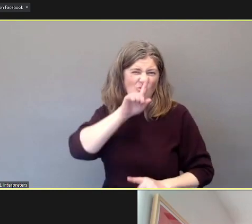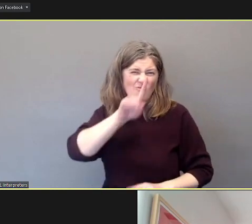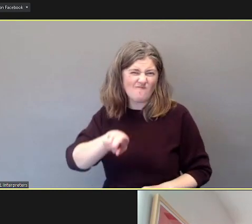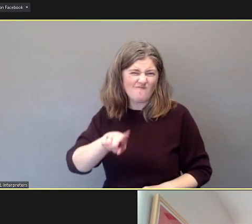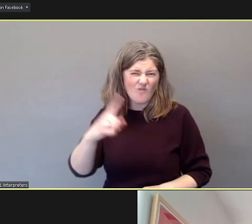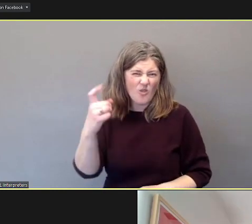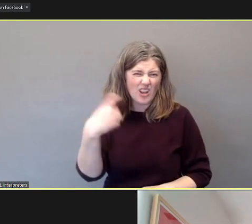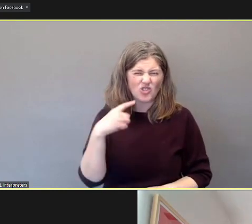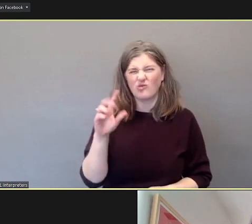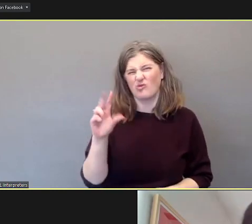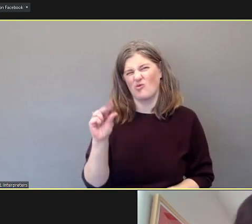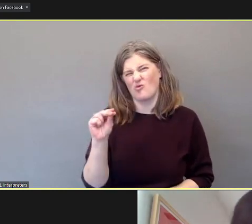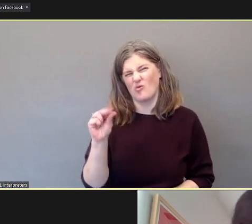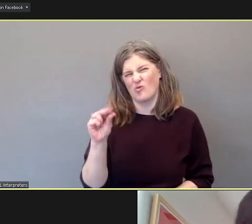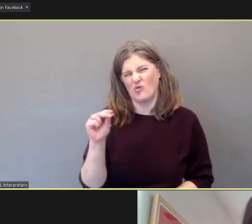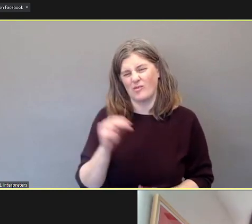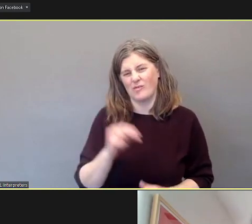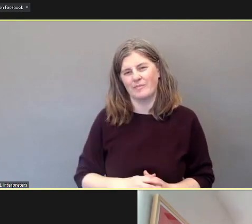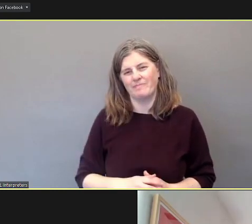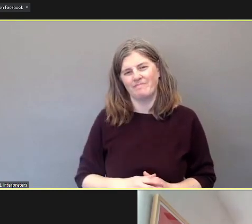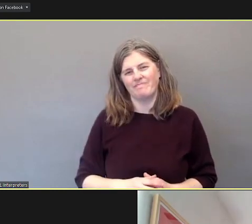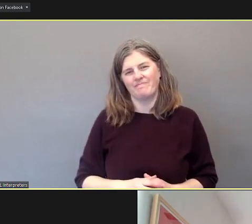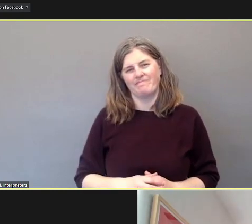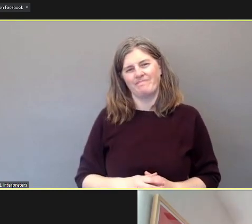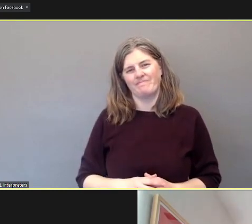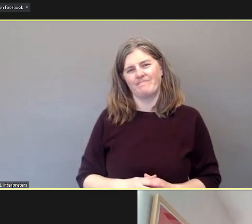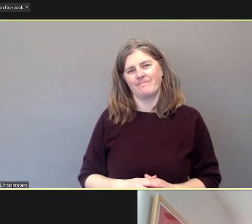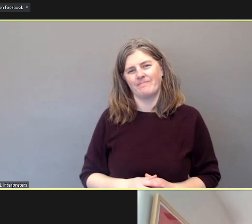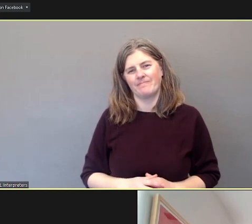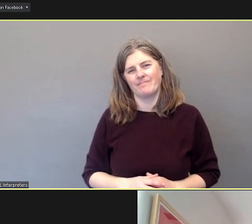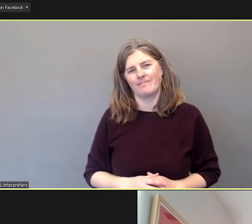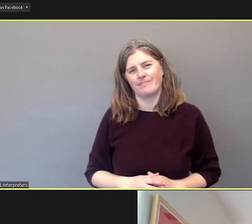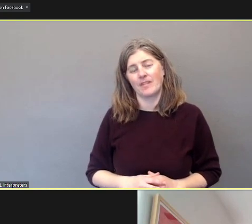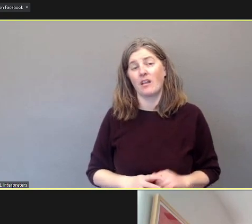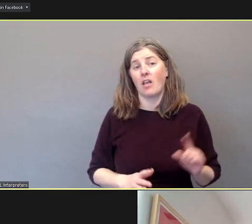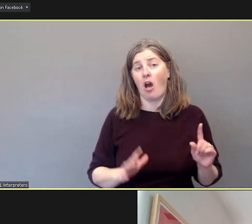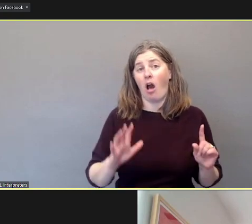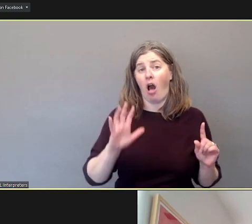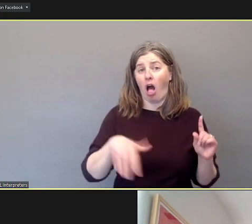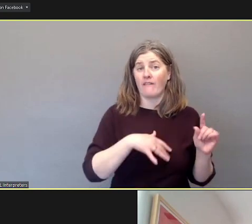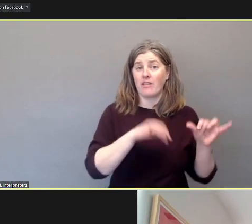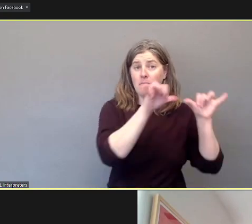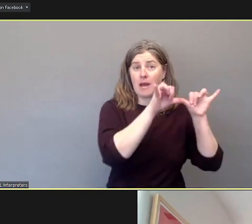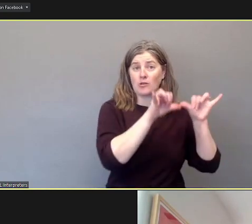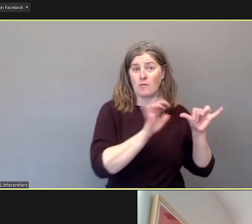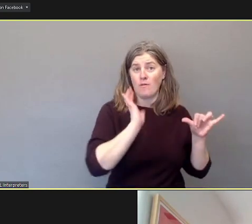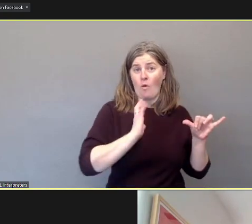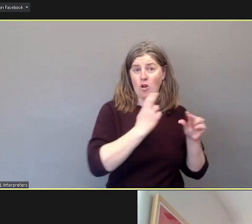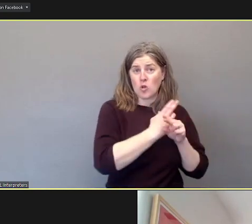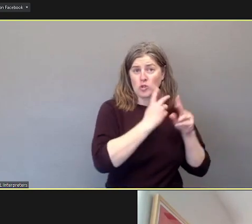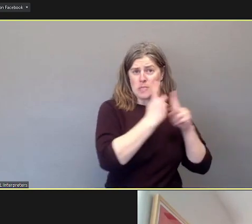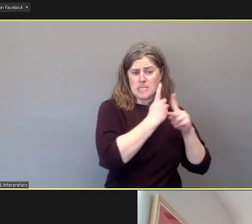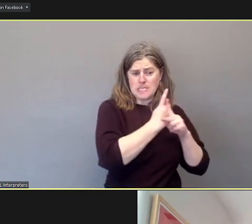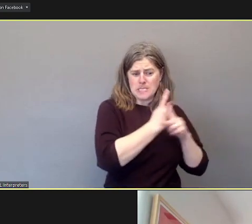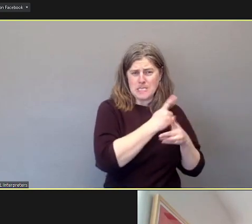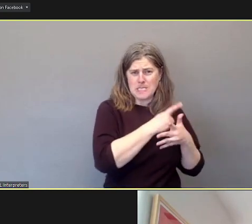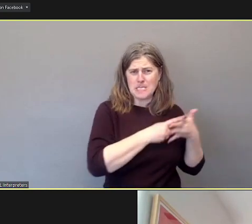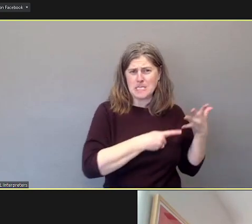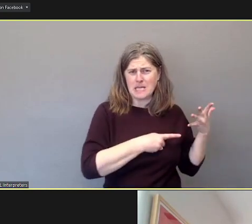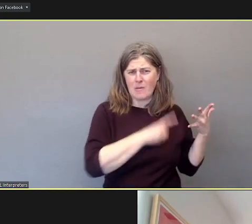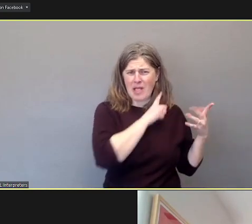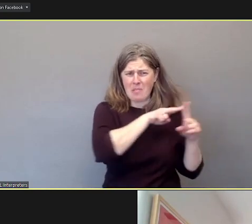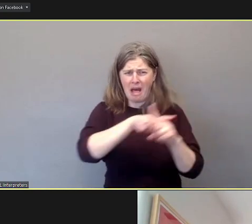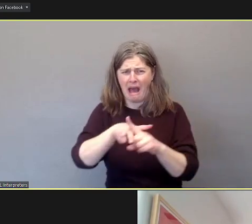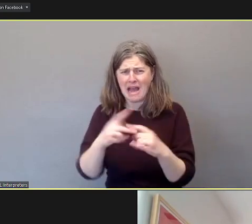really. I can tell you that all the metrics we used to use really probably aren't as applicable